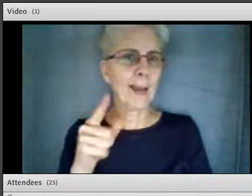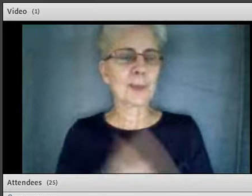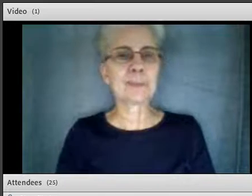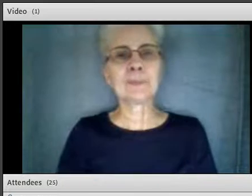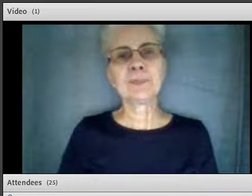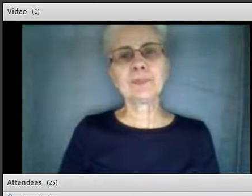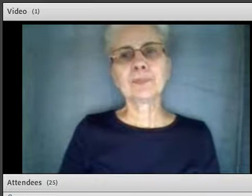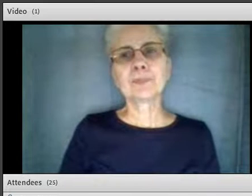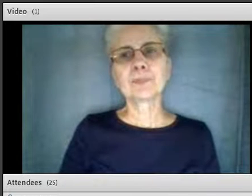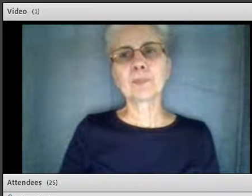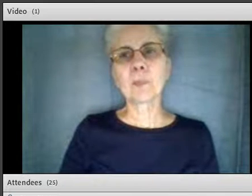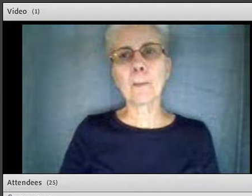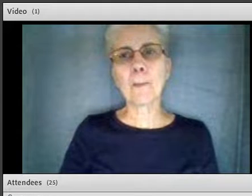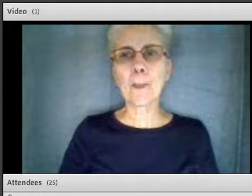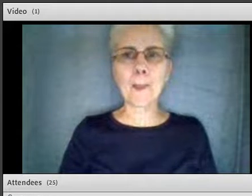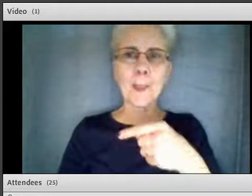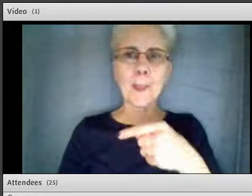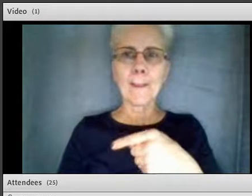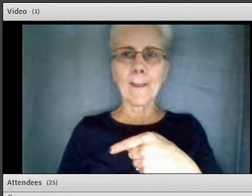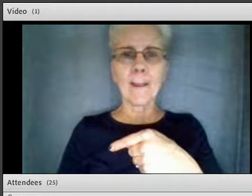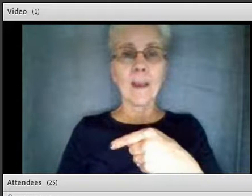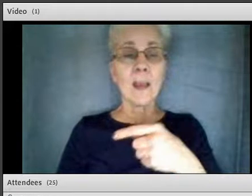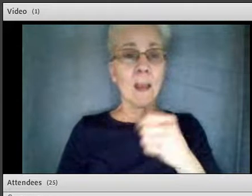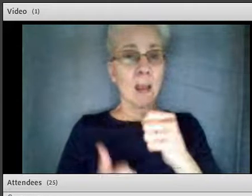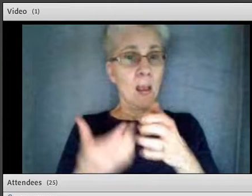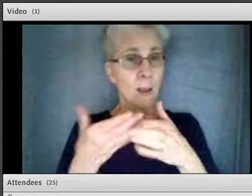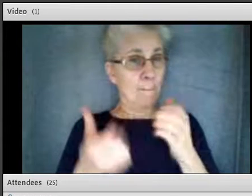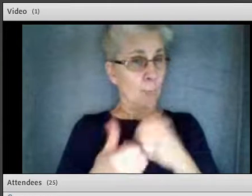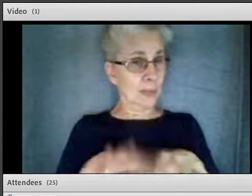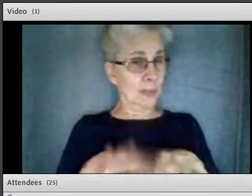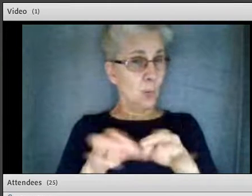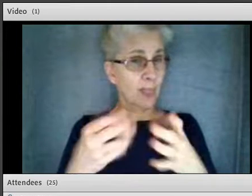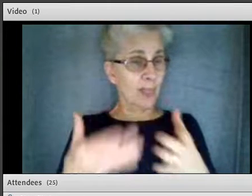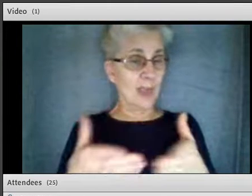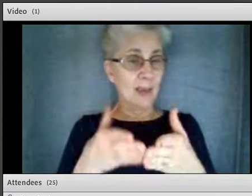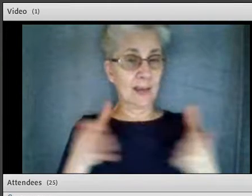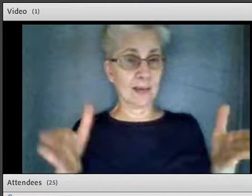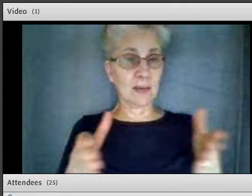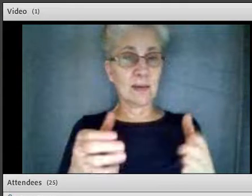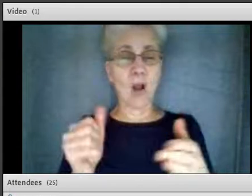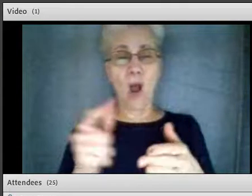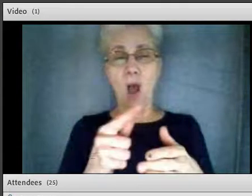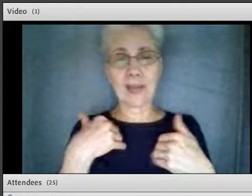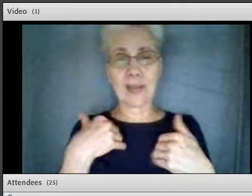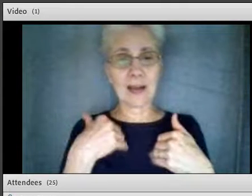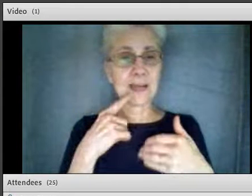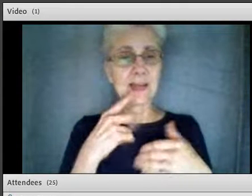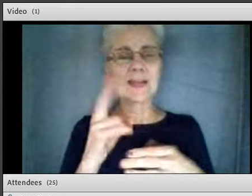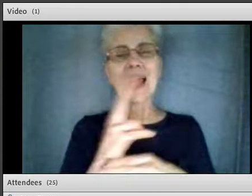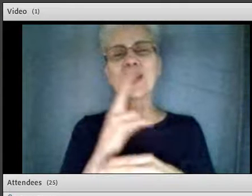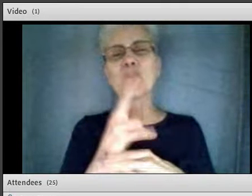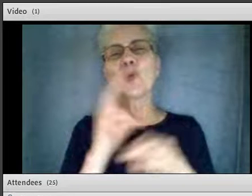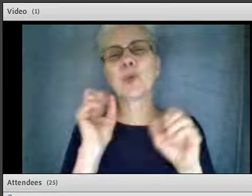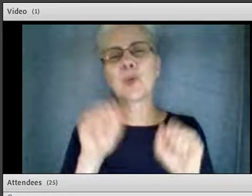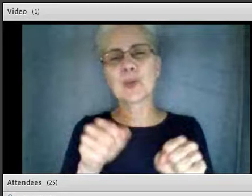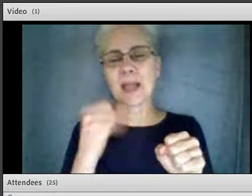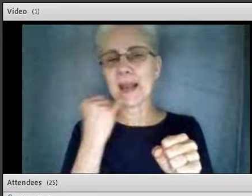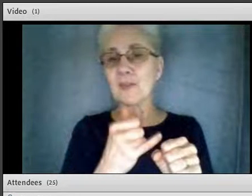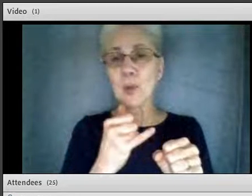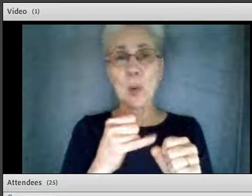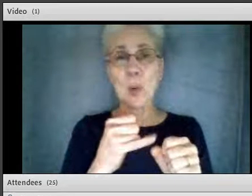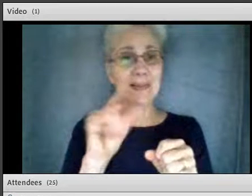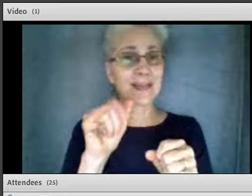Overall, the most important thing, all of that content, is that it's usable. If your site is not usable, if it's difficult